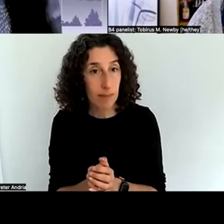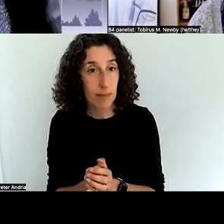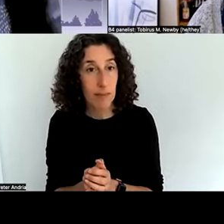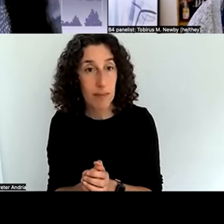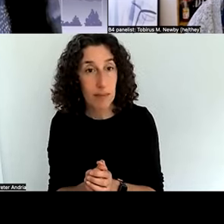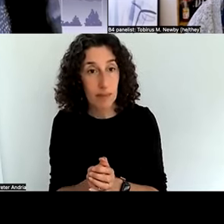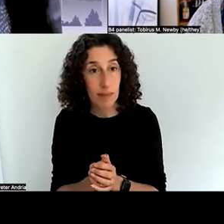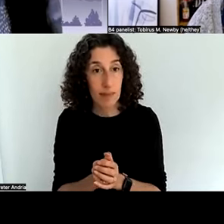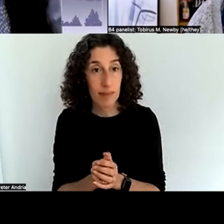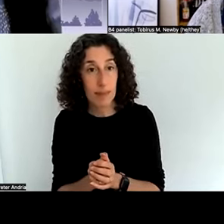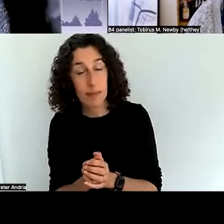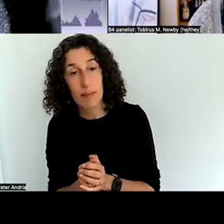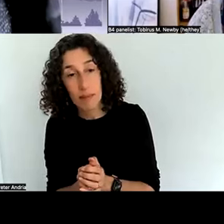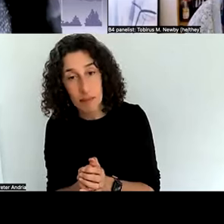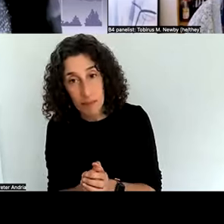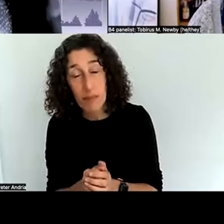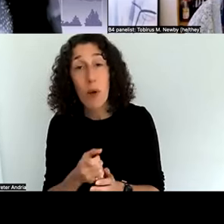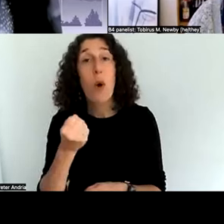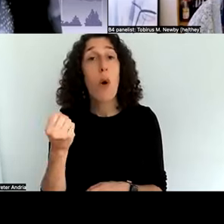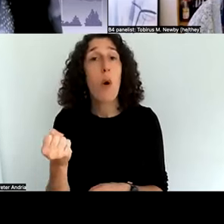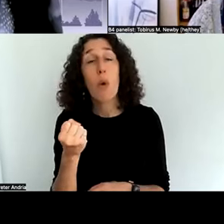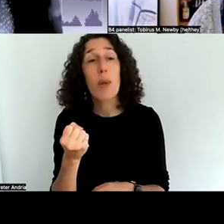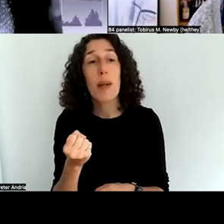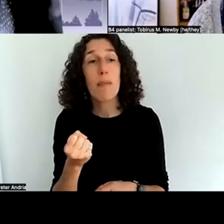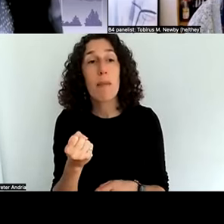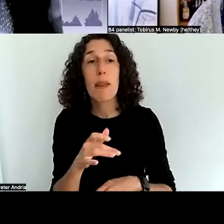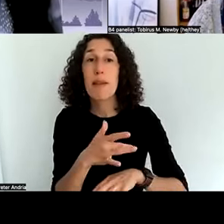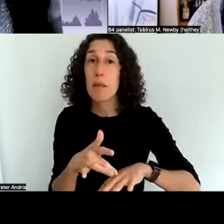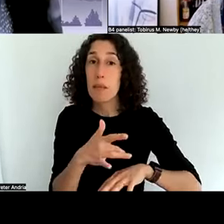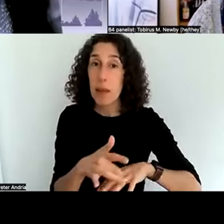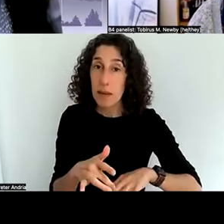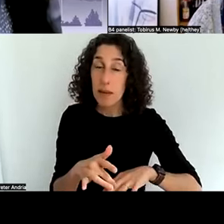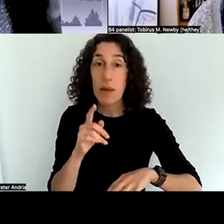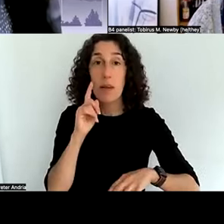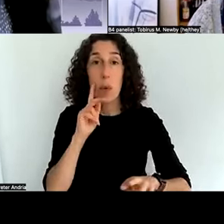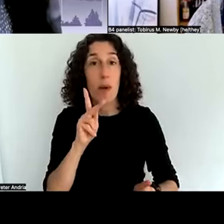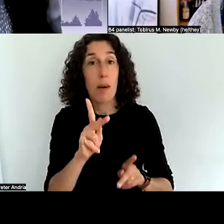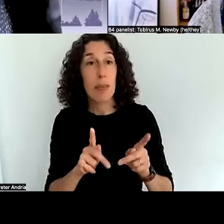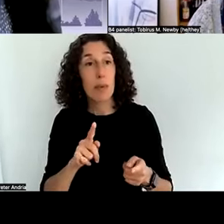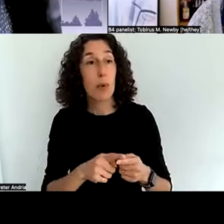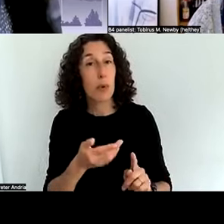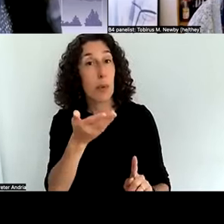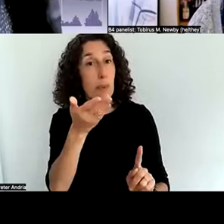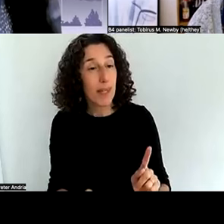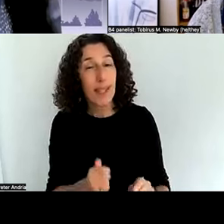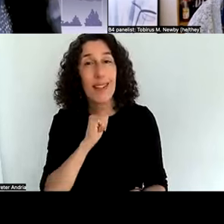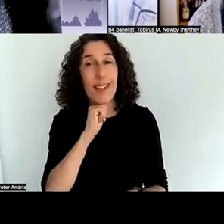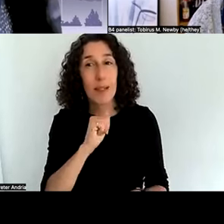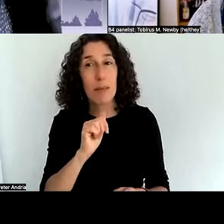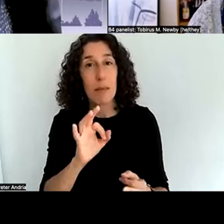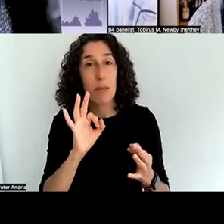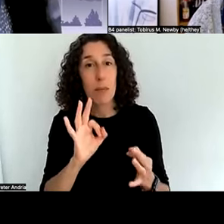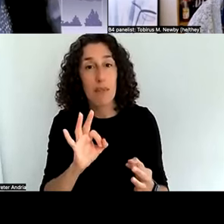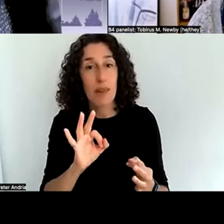holding space for people to be imperfect as prevention as well, that if folks are bottling up their challenges, that often can